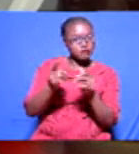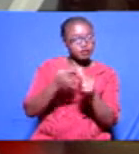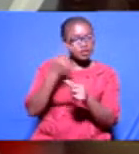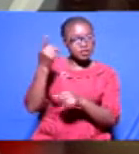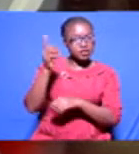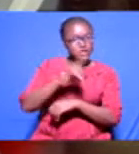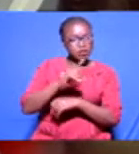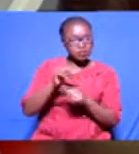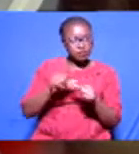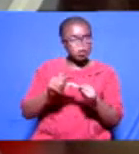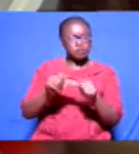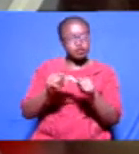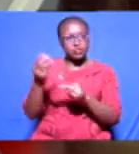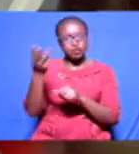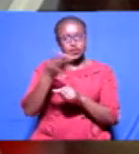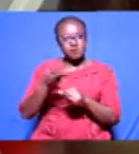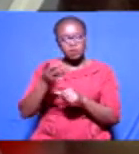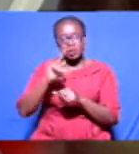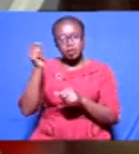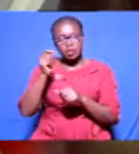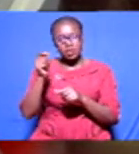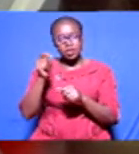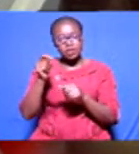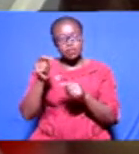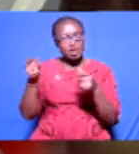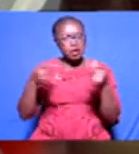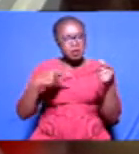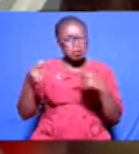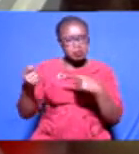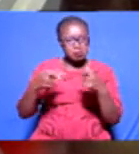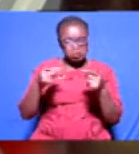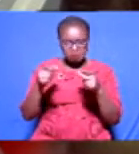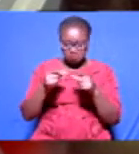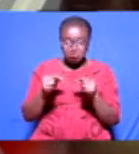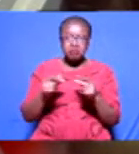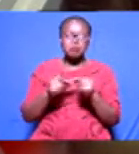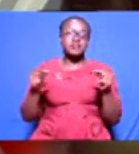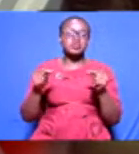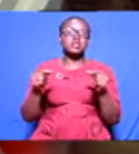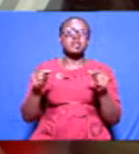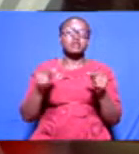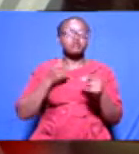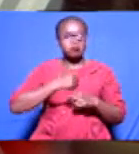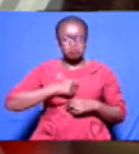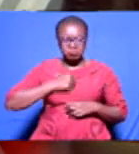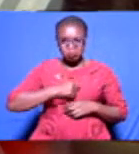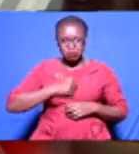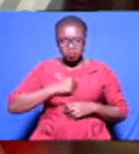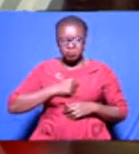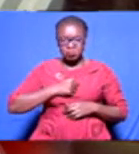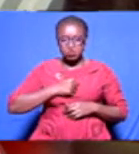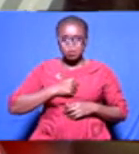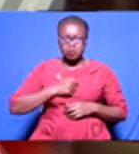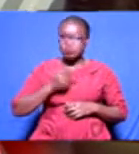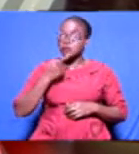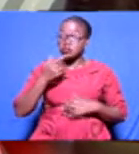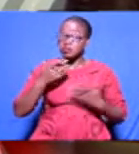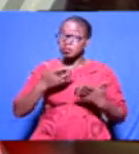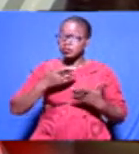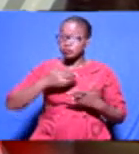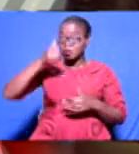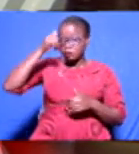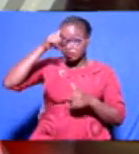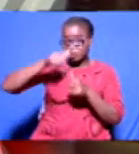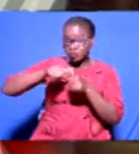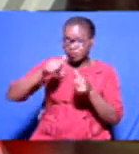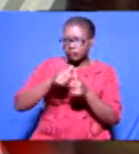until Wednesday, and Kenyans continue to send in their condolences and, of course, telling, you know, people how they remember him for. That's right. How do